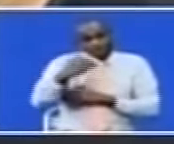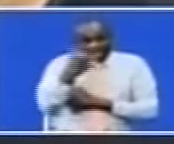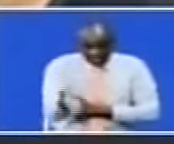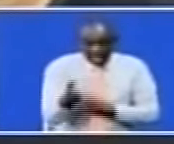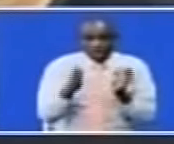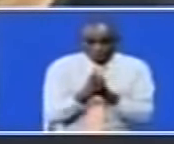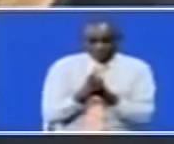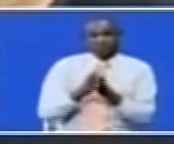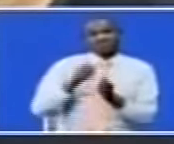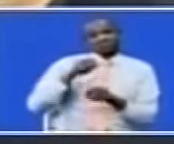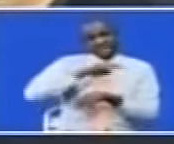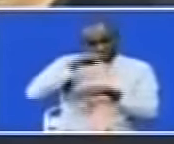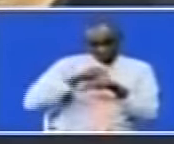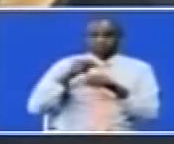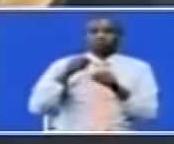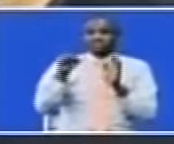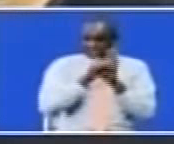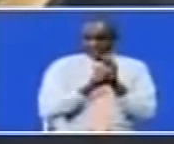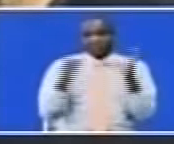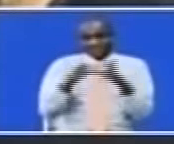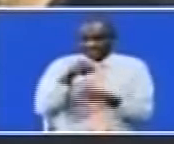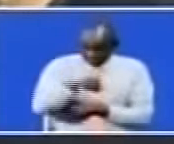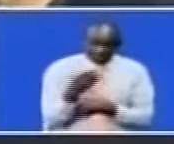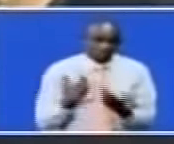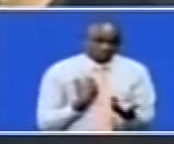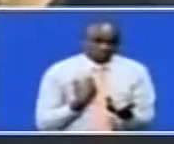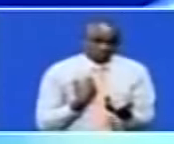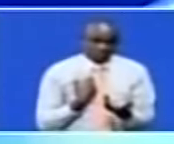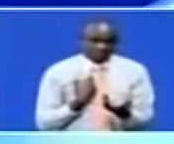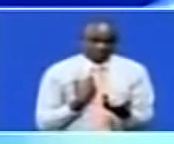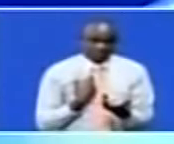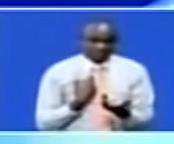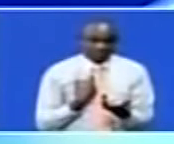of state parties who happen to find themselves among the ranks of ISIS.